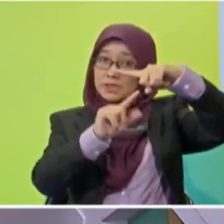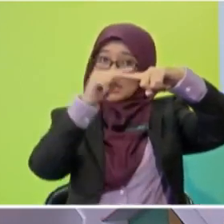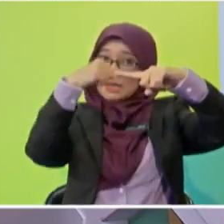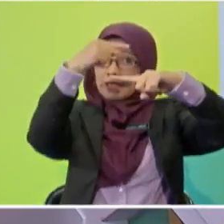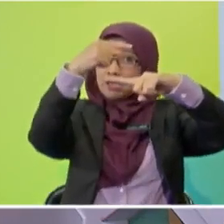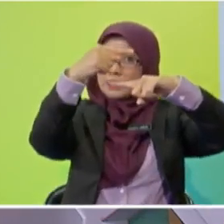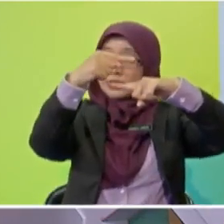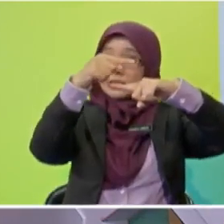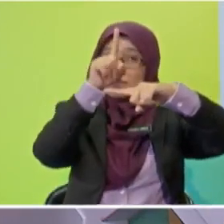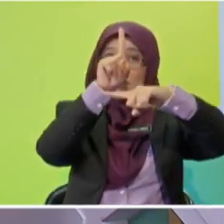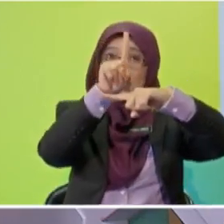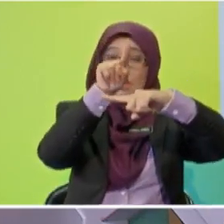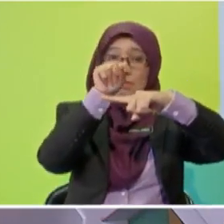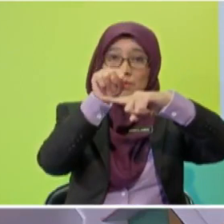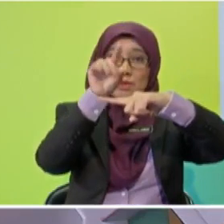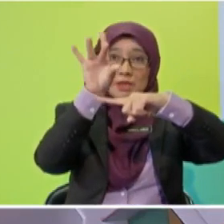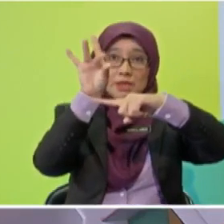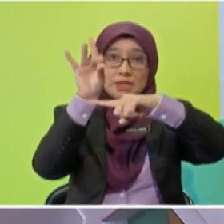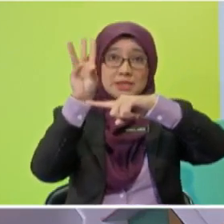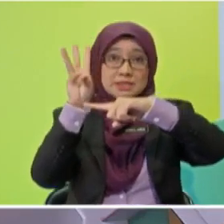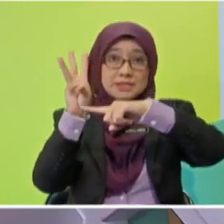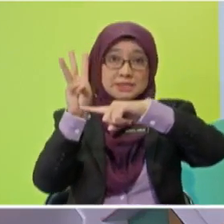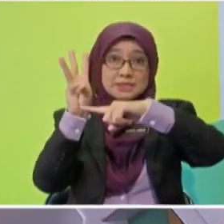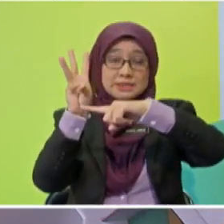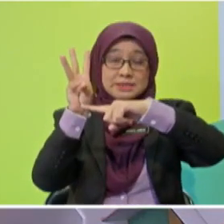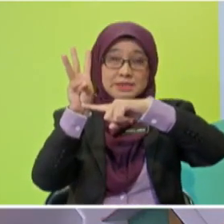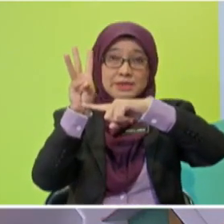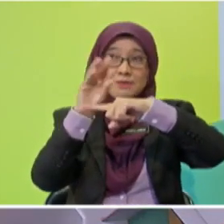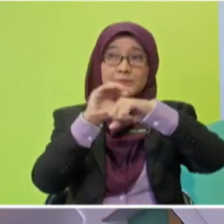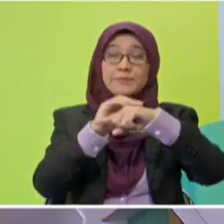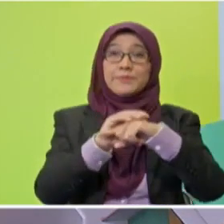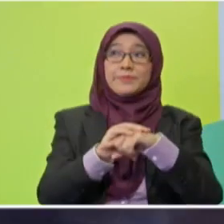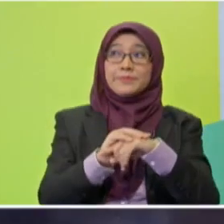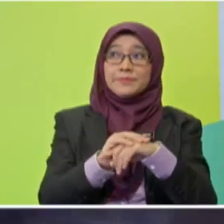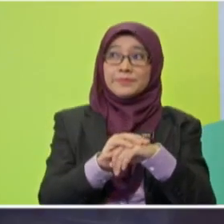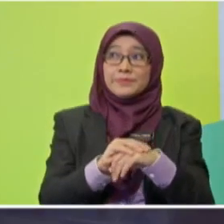is 1.86. Yes, 1.86.